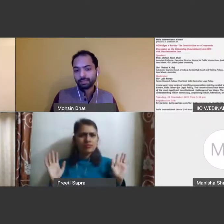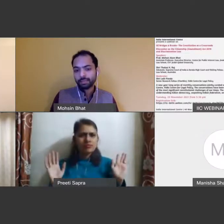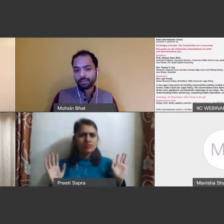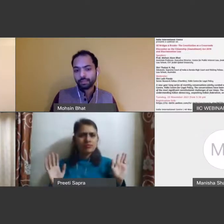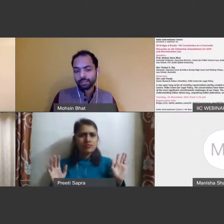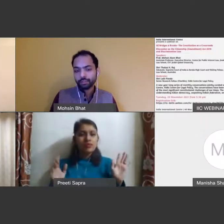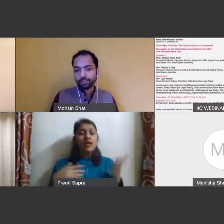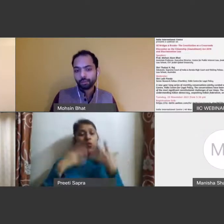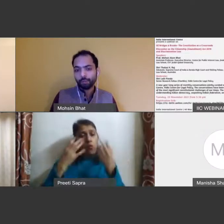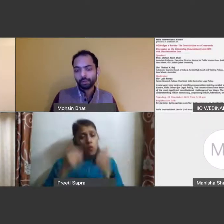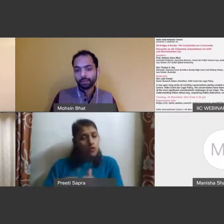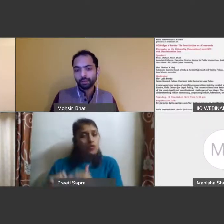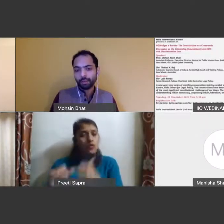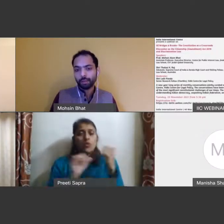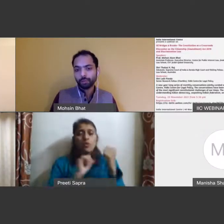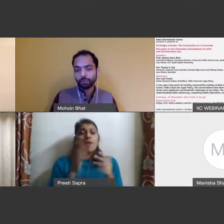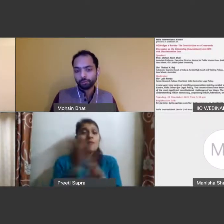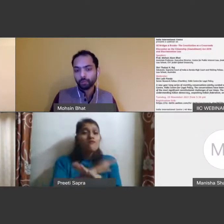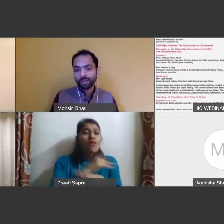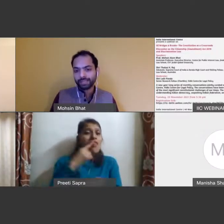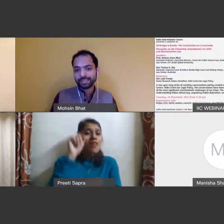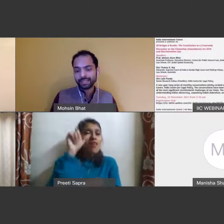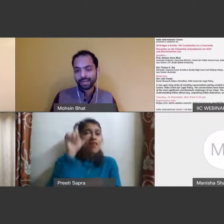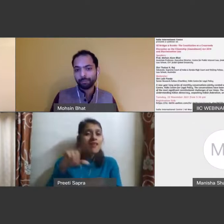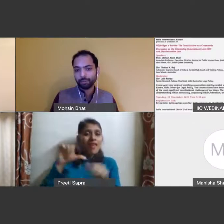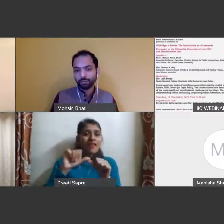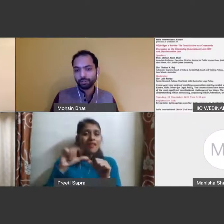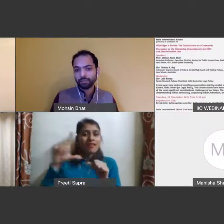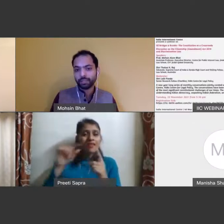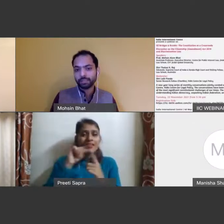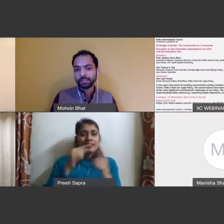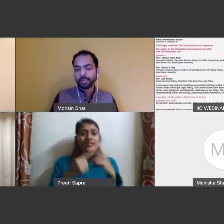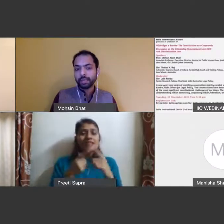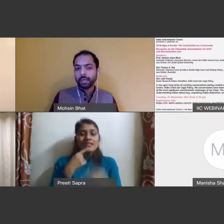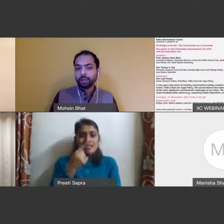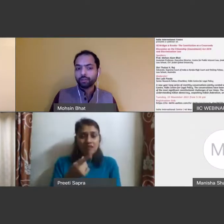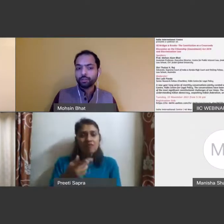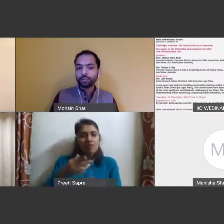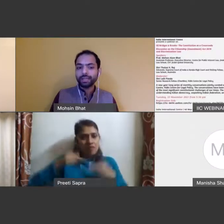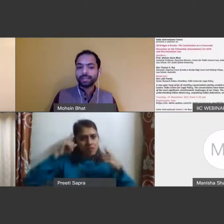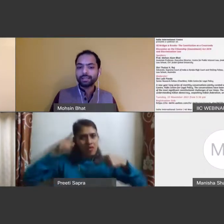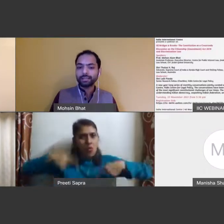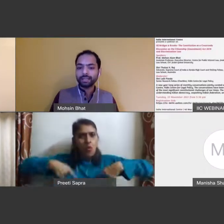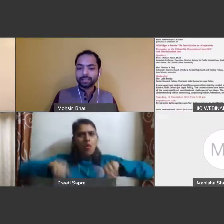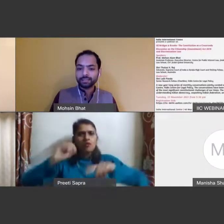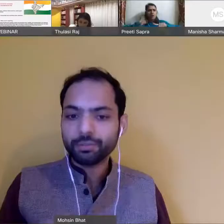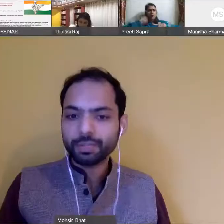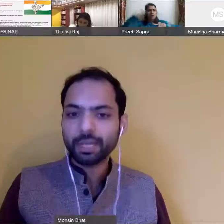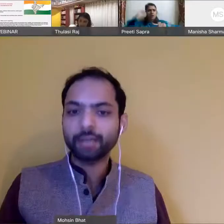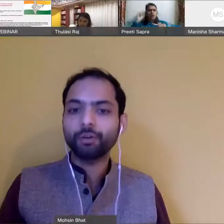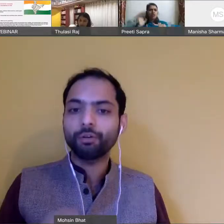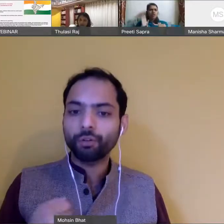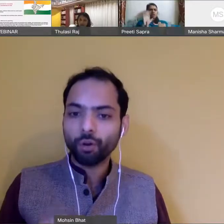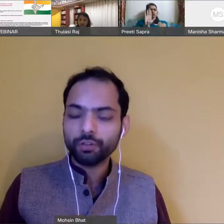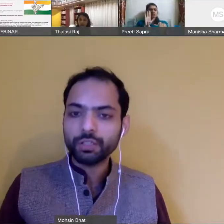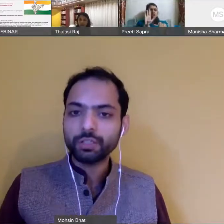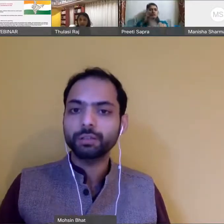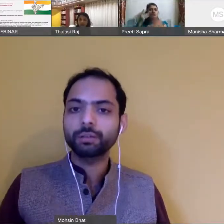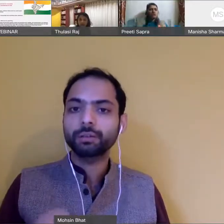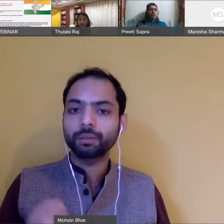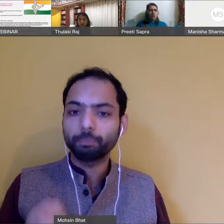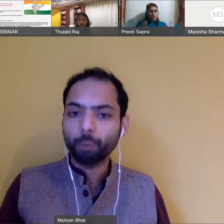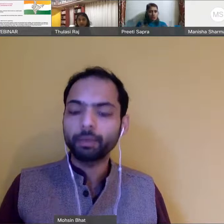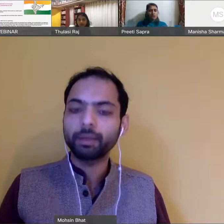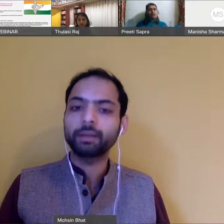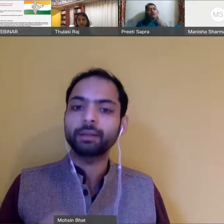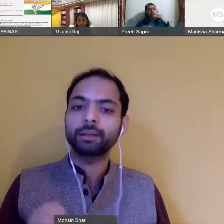to Lalit's initial comment about the protests that happened on the streets. Constitutional identity is the result of